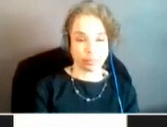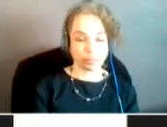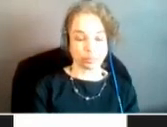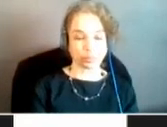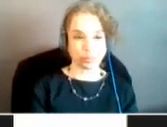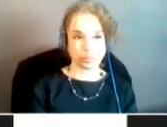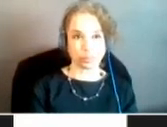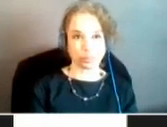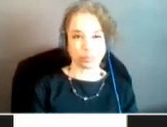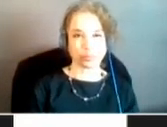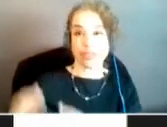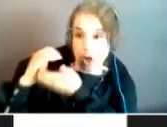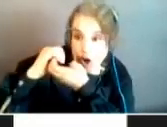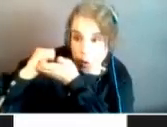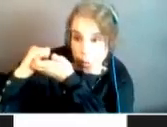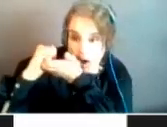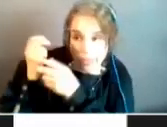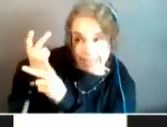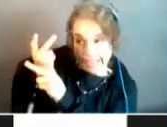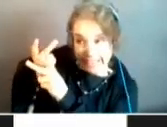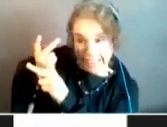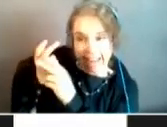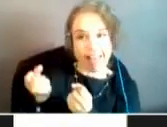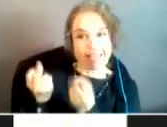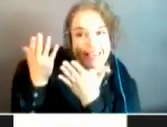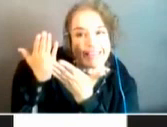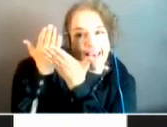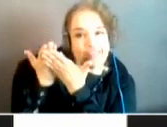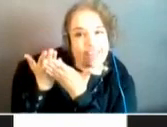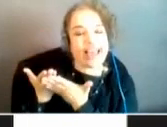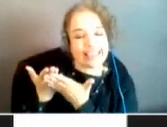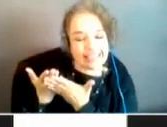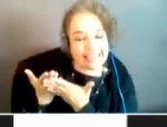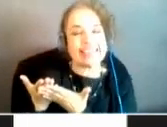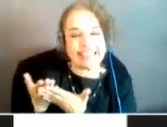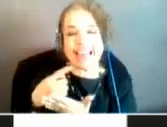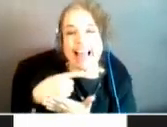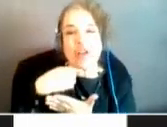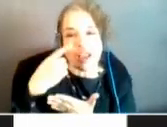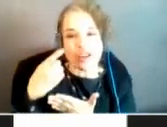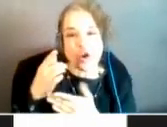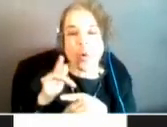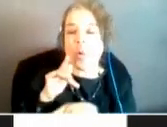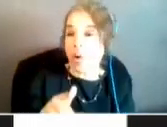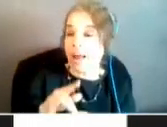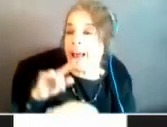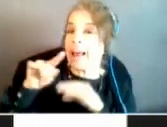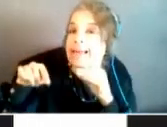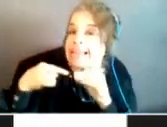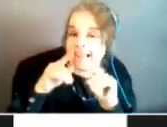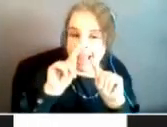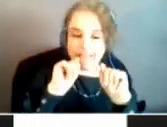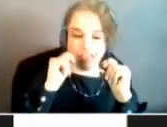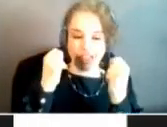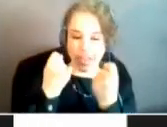You know, so collaborative care, there's a lot of evidence, as I mentioned earlier, about a